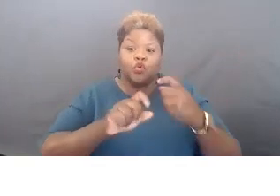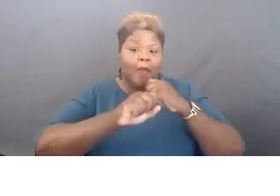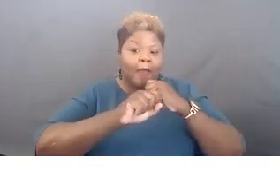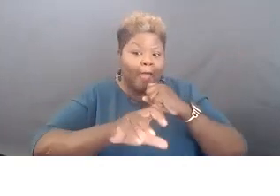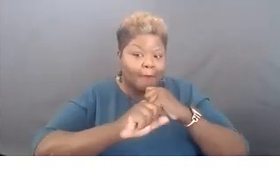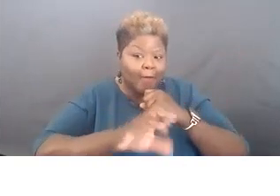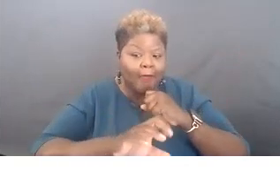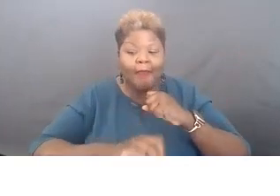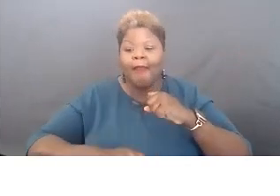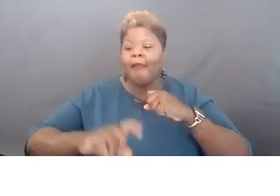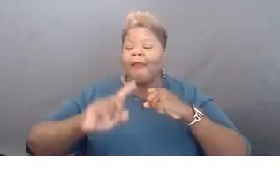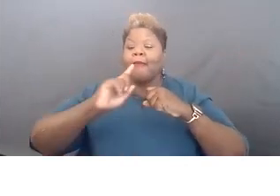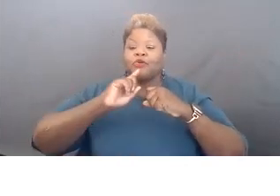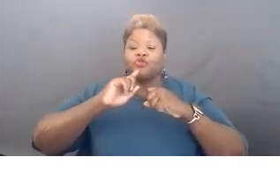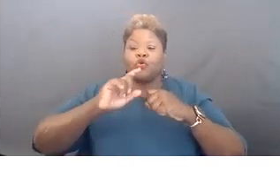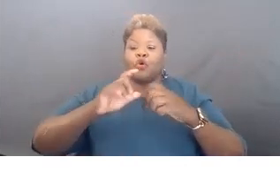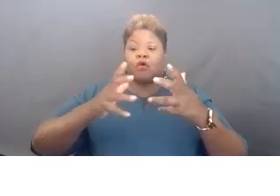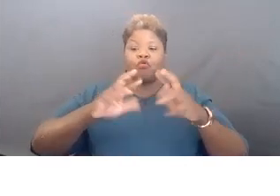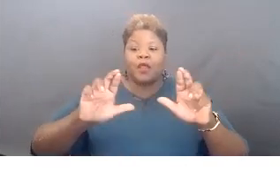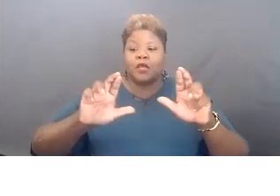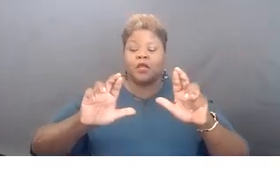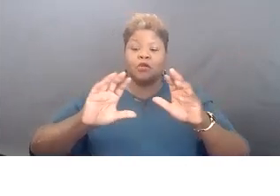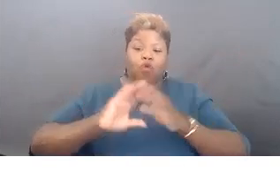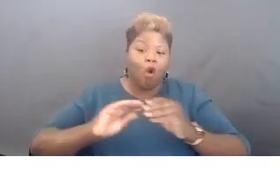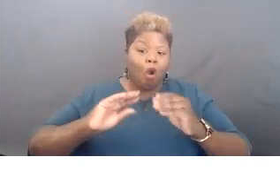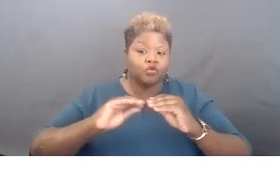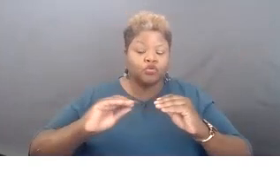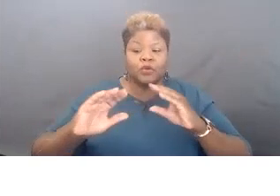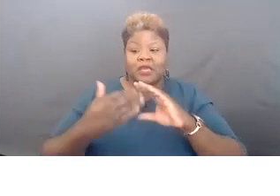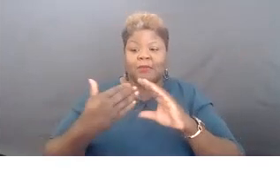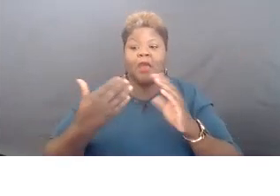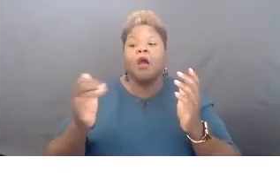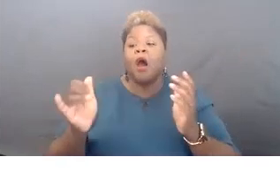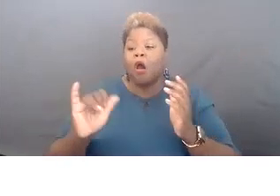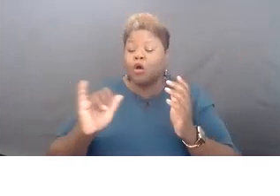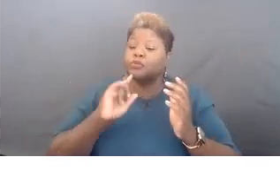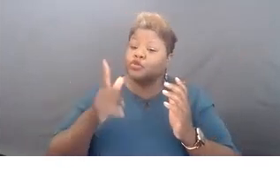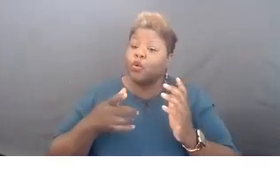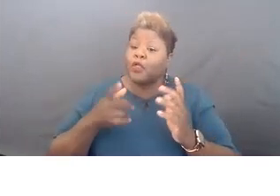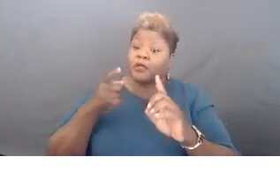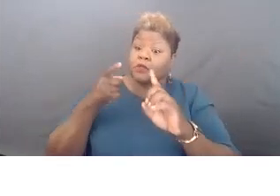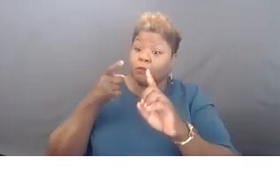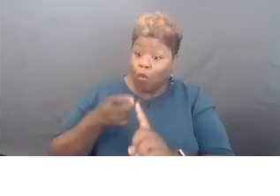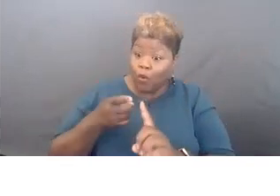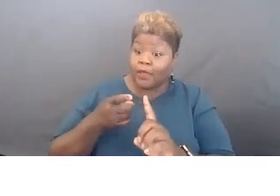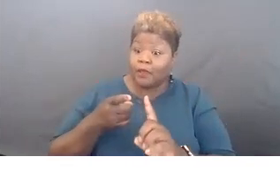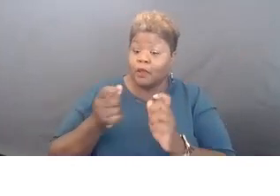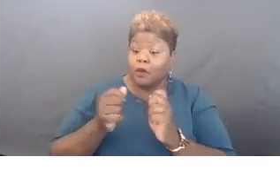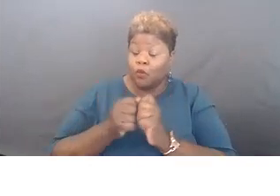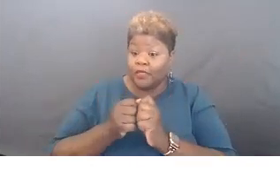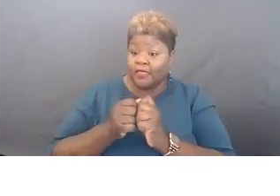sure that they know who's to talk to if they need help. I always like to also make sure that there's a point person, especially if there